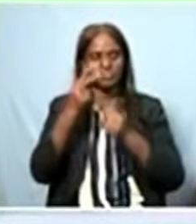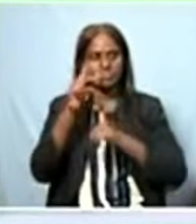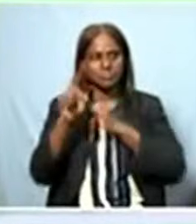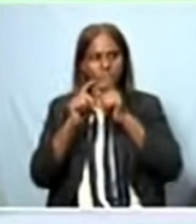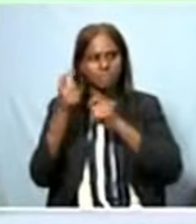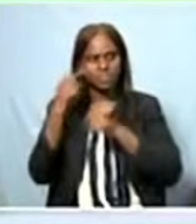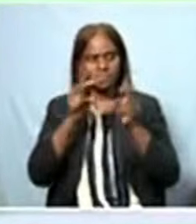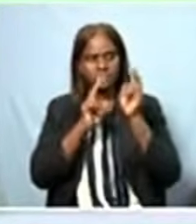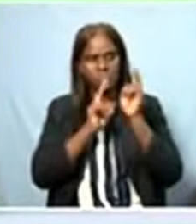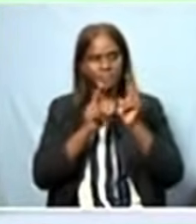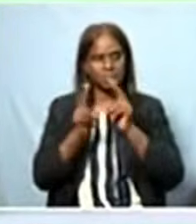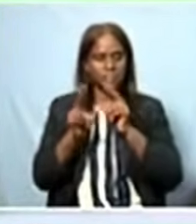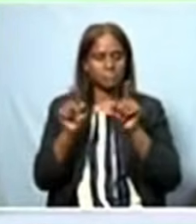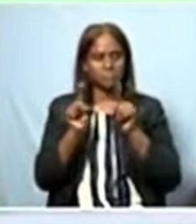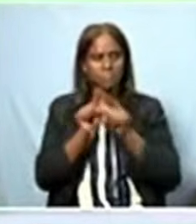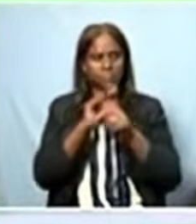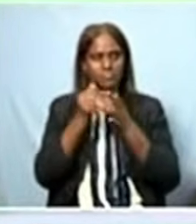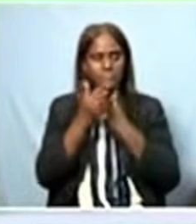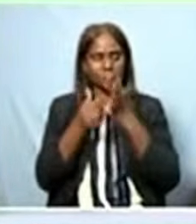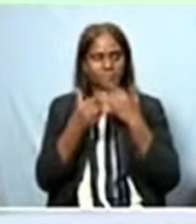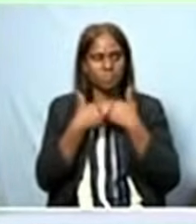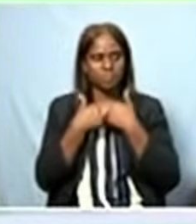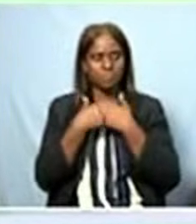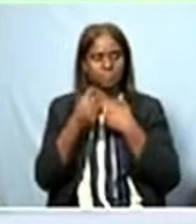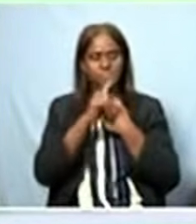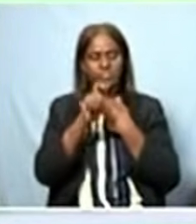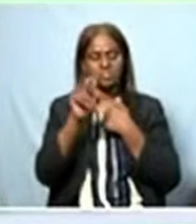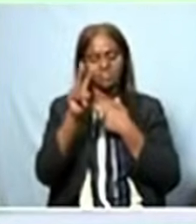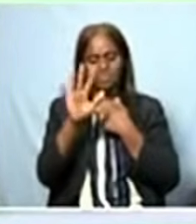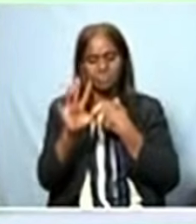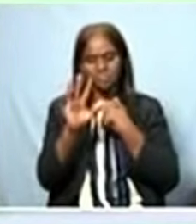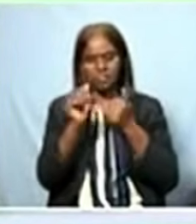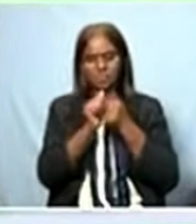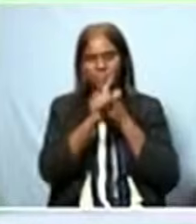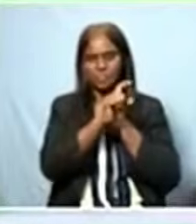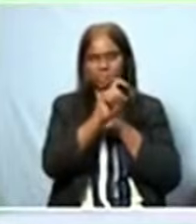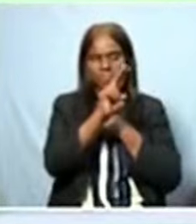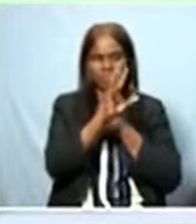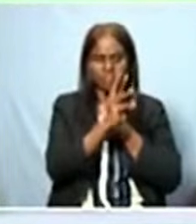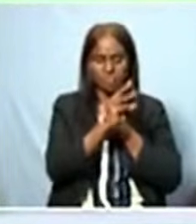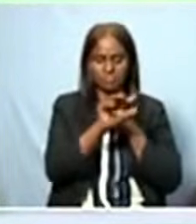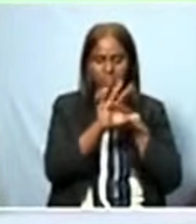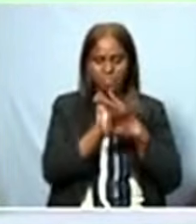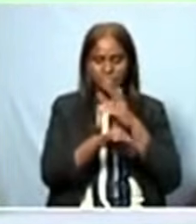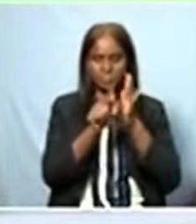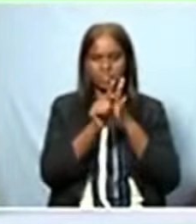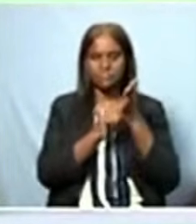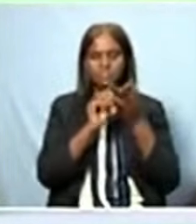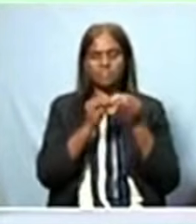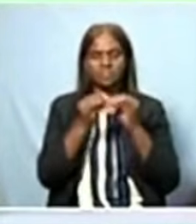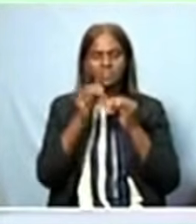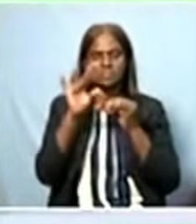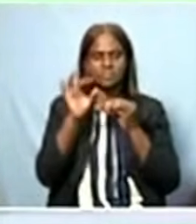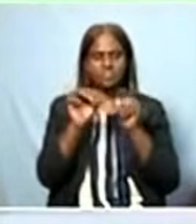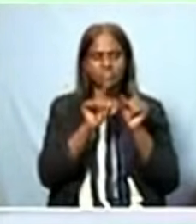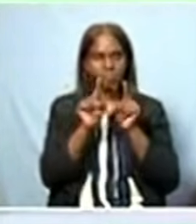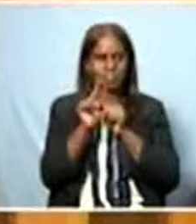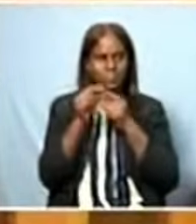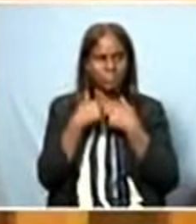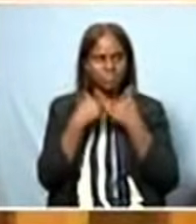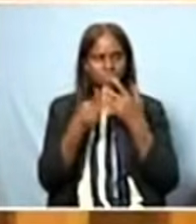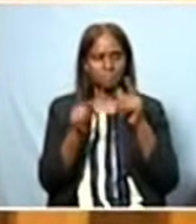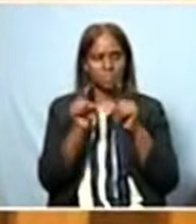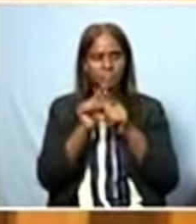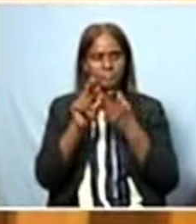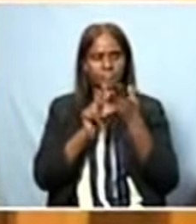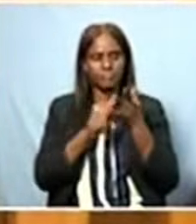for oral answer, and these were numbers 125 and 126, Understanding Order 80. We also had a private member's